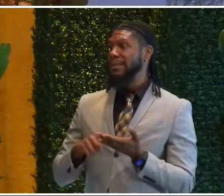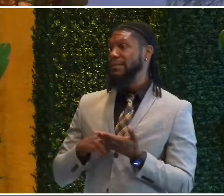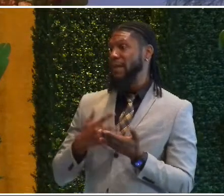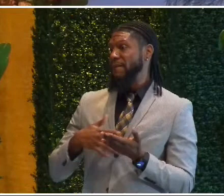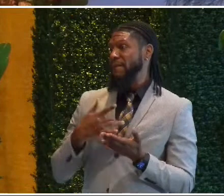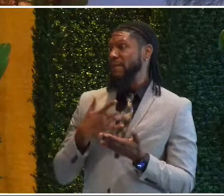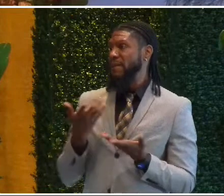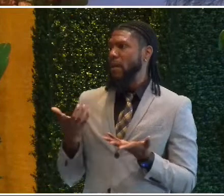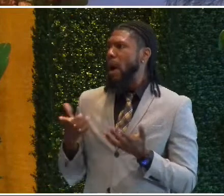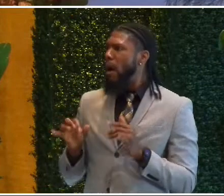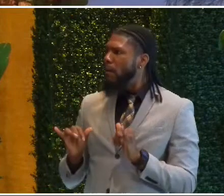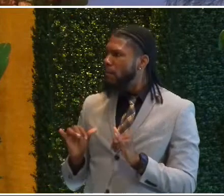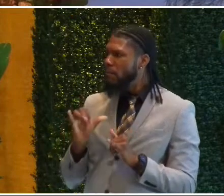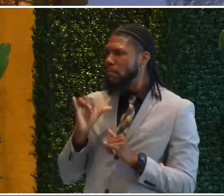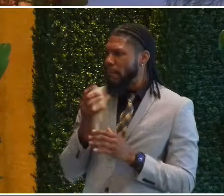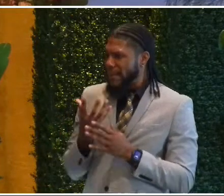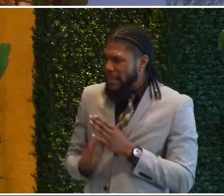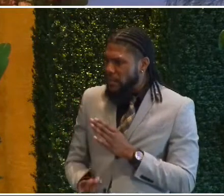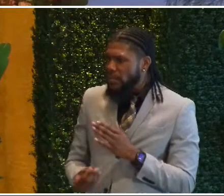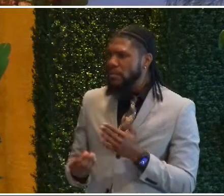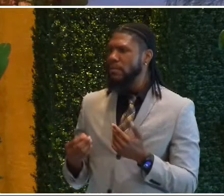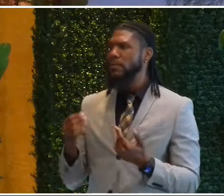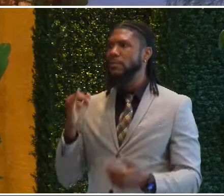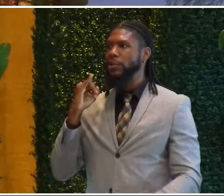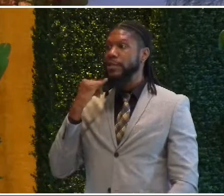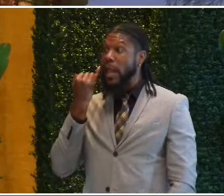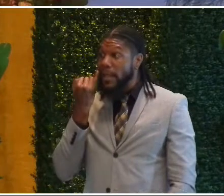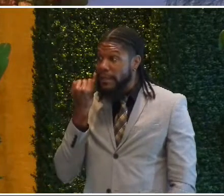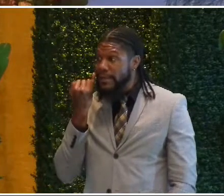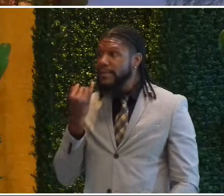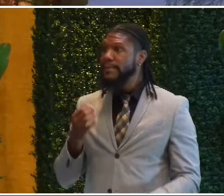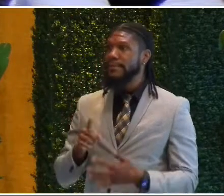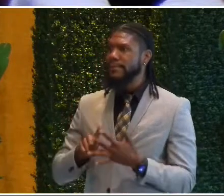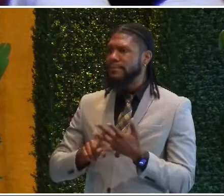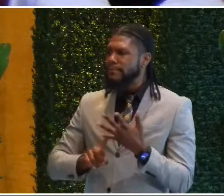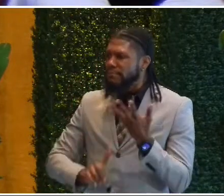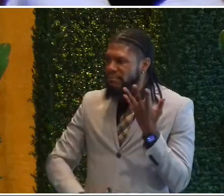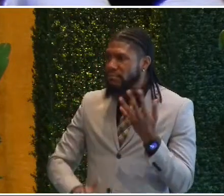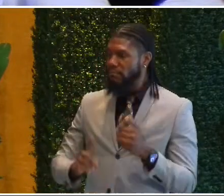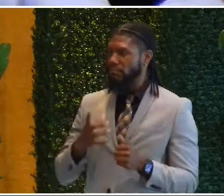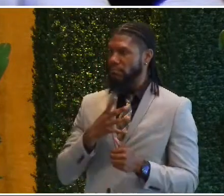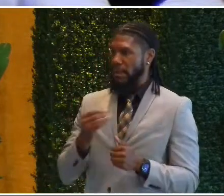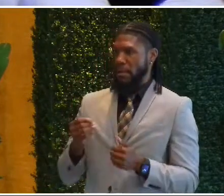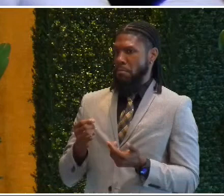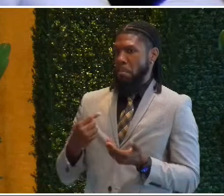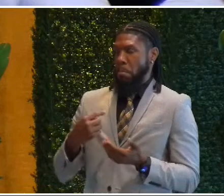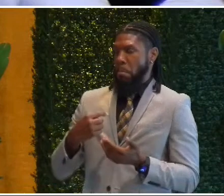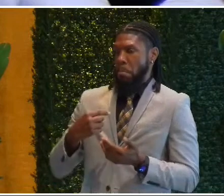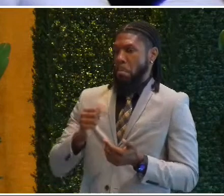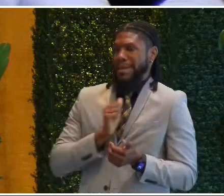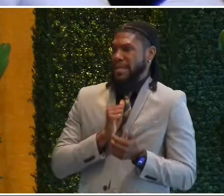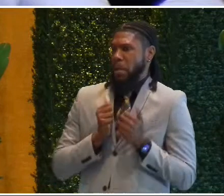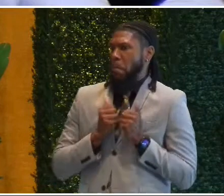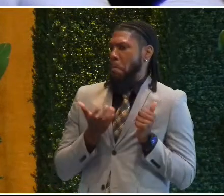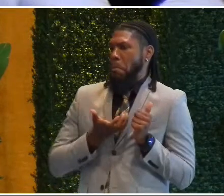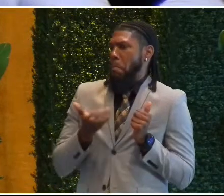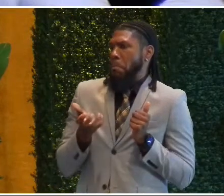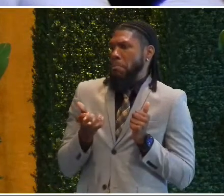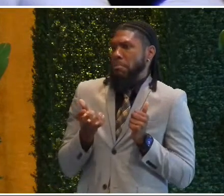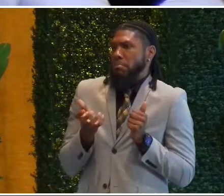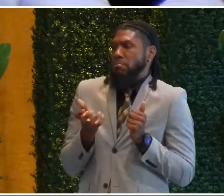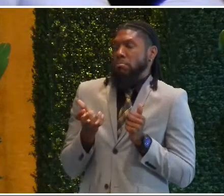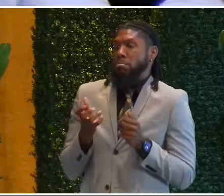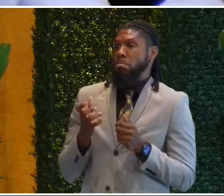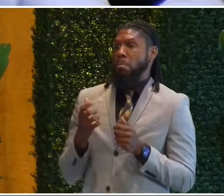inadequacy. Some of it, and I think a lot of us, and I put myself on the chopping block too, came into